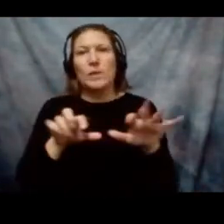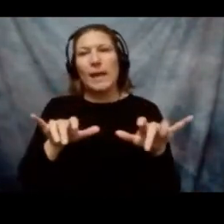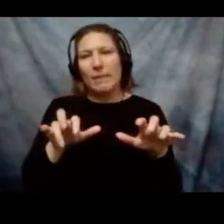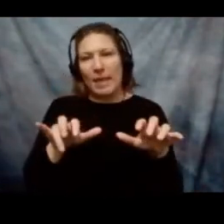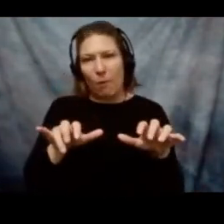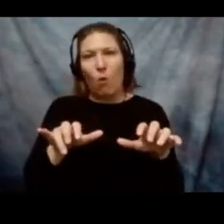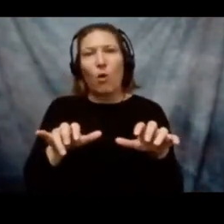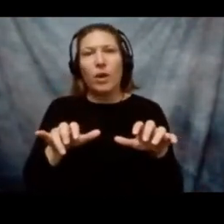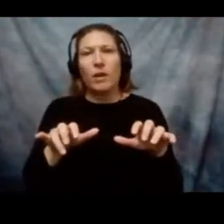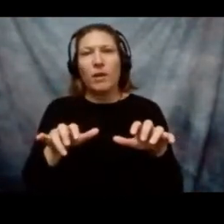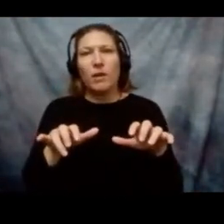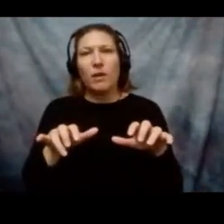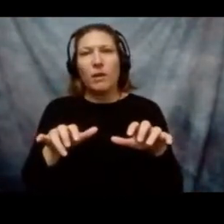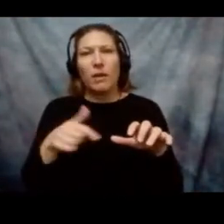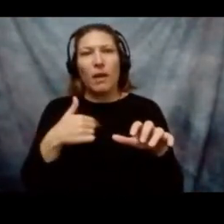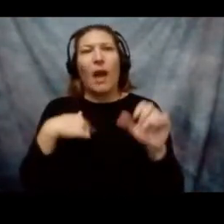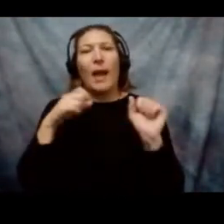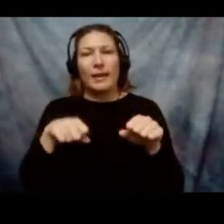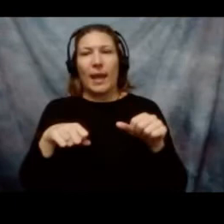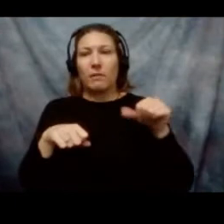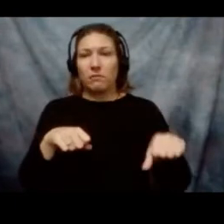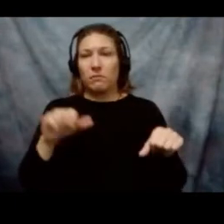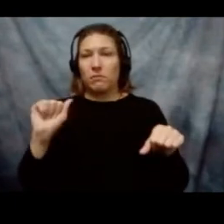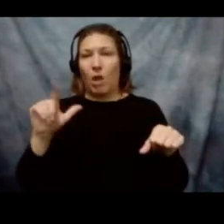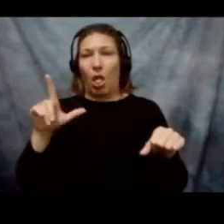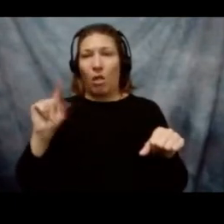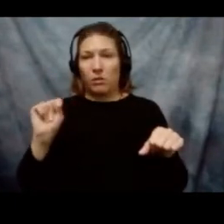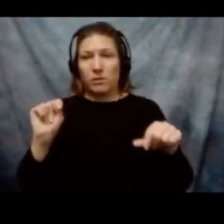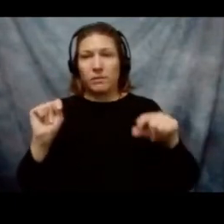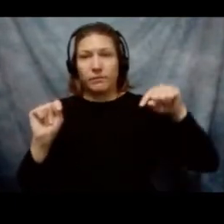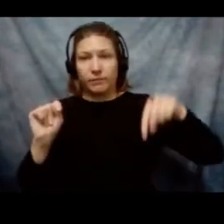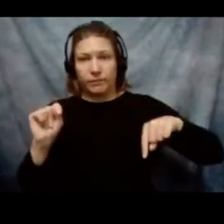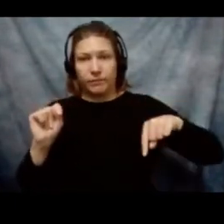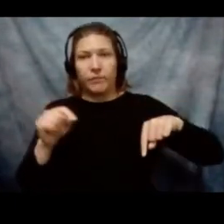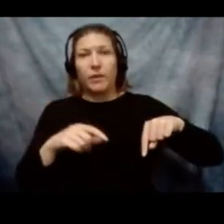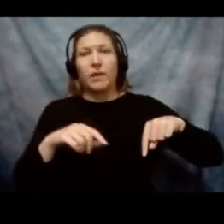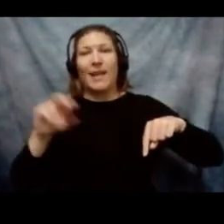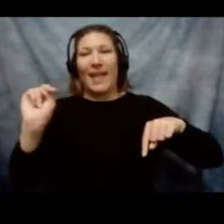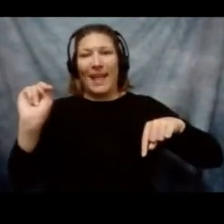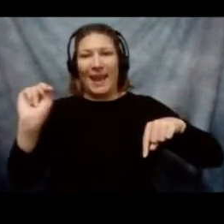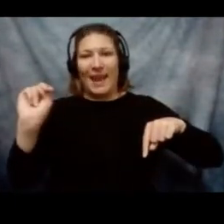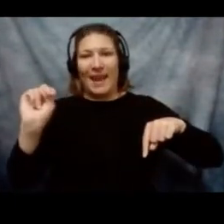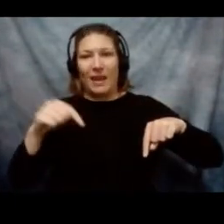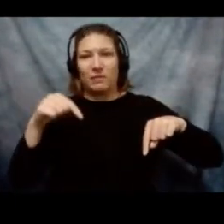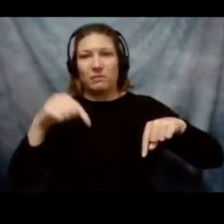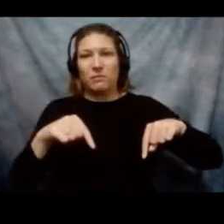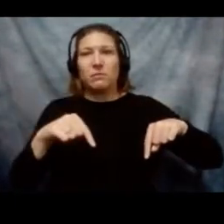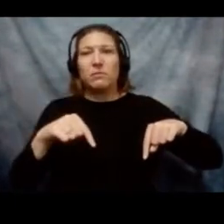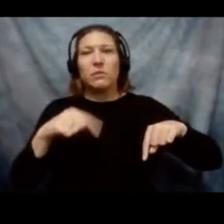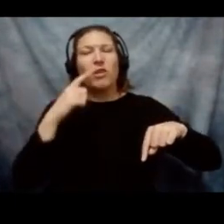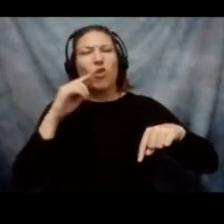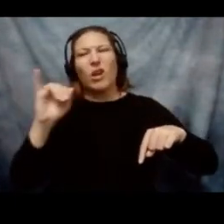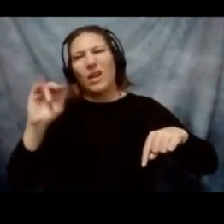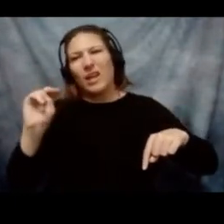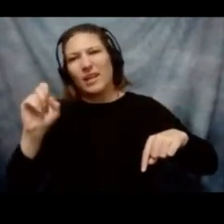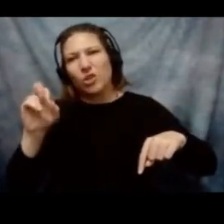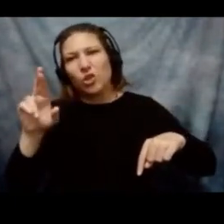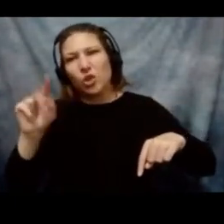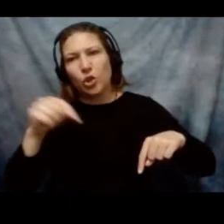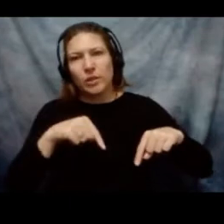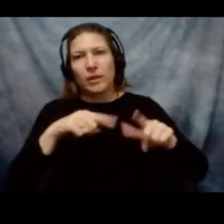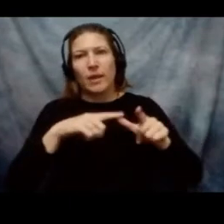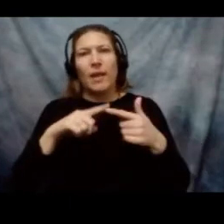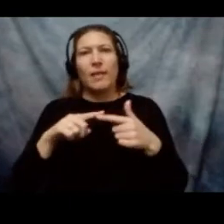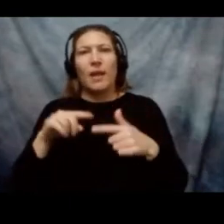key, and then I can press N to go to the Insert tab, and I can press IB to go to the button menu, and I can use